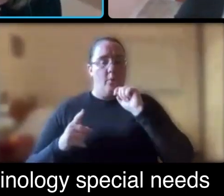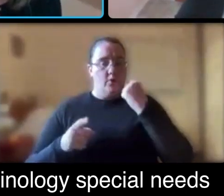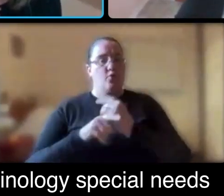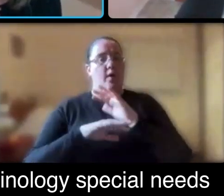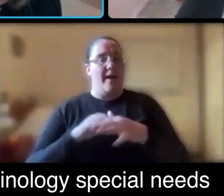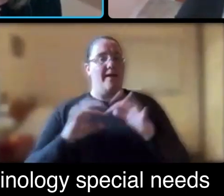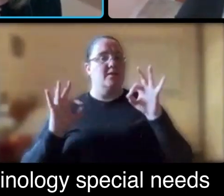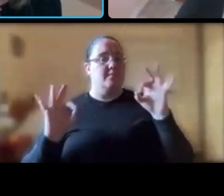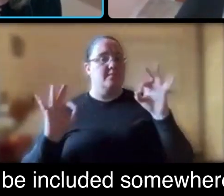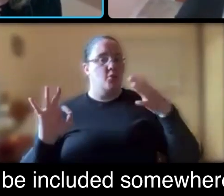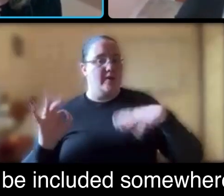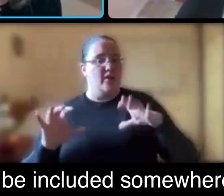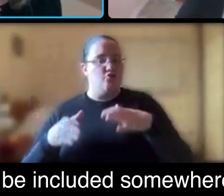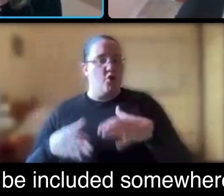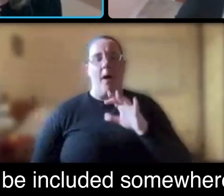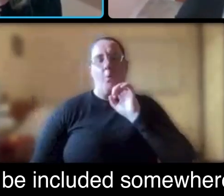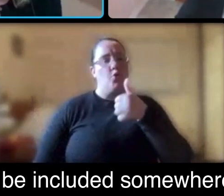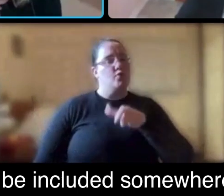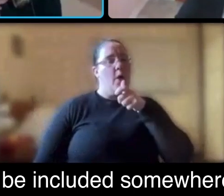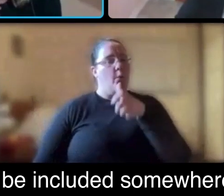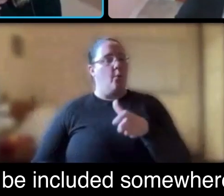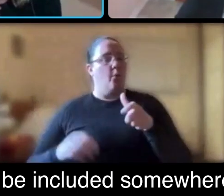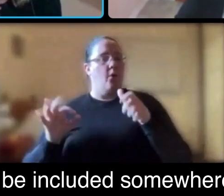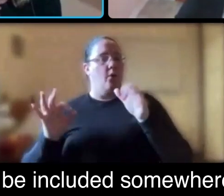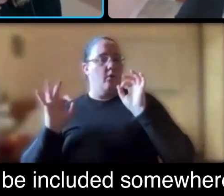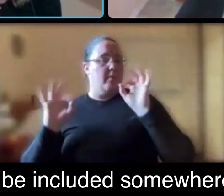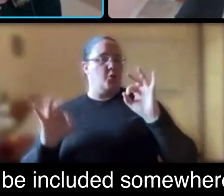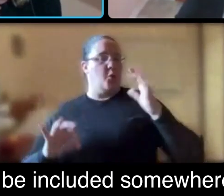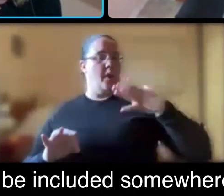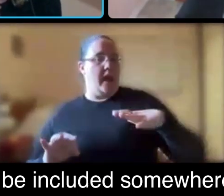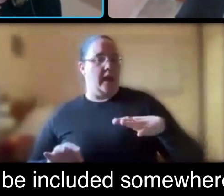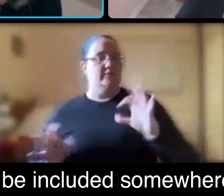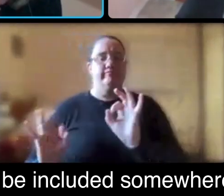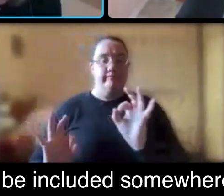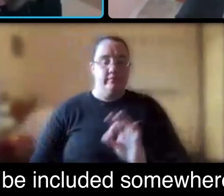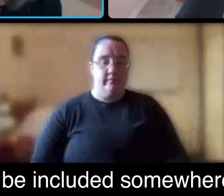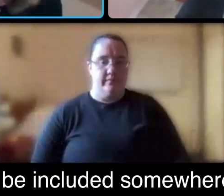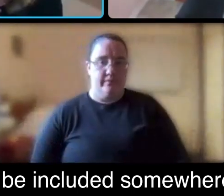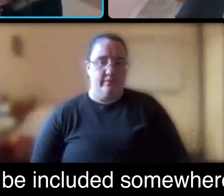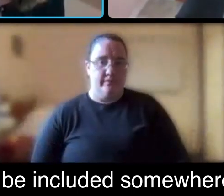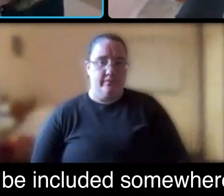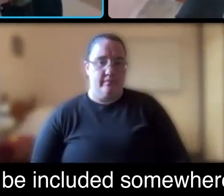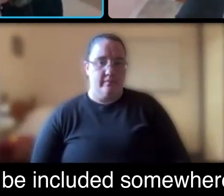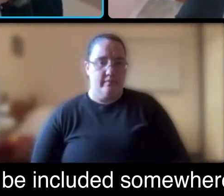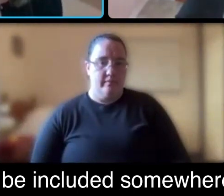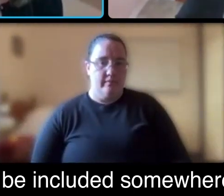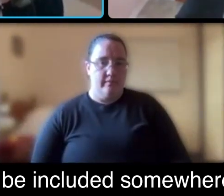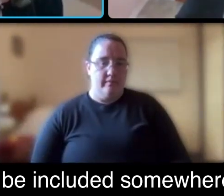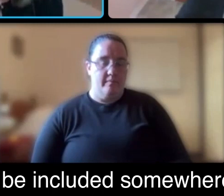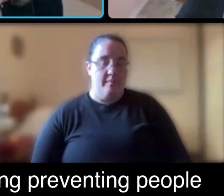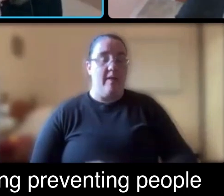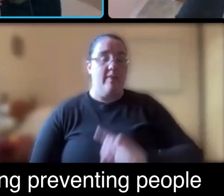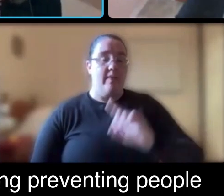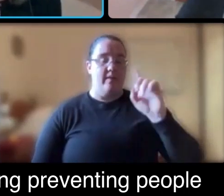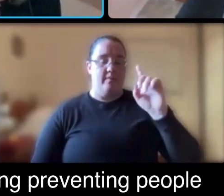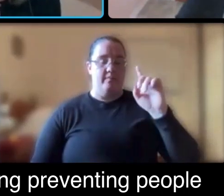the terminology special needs groups, but we do have, the current list will be included